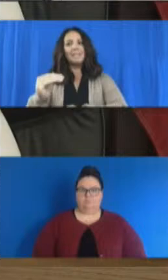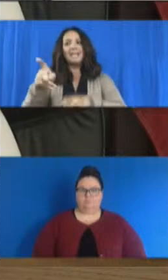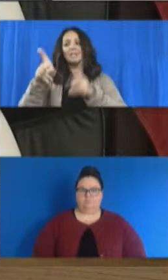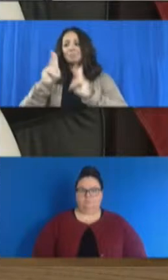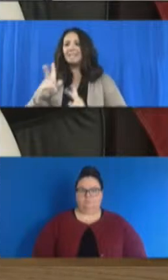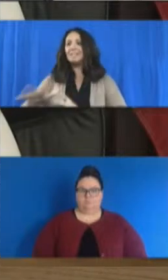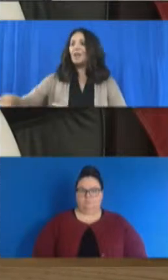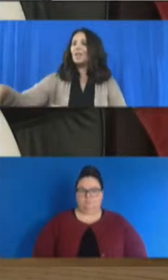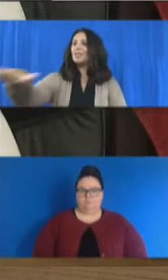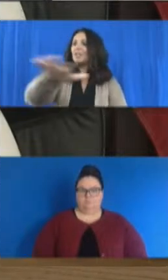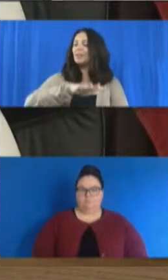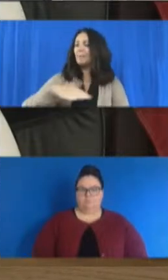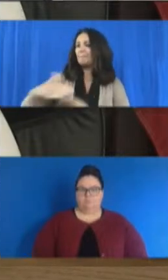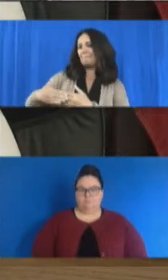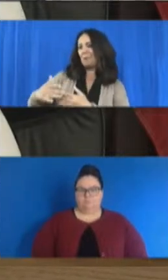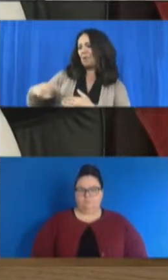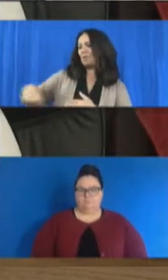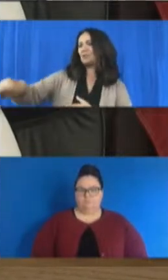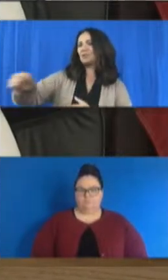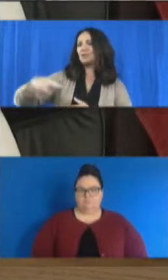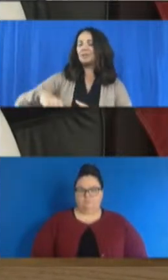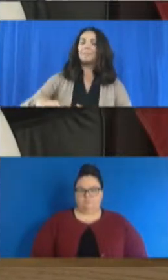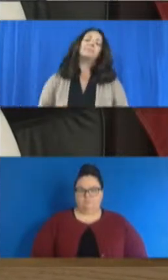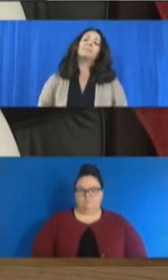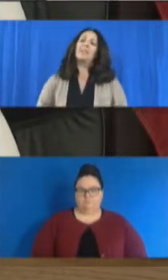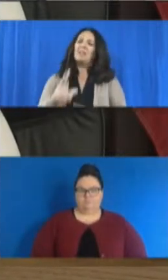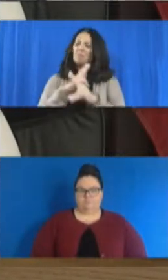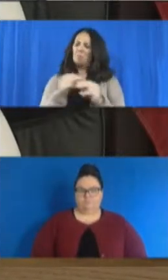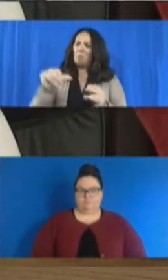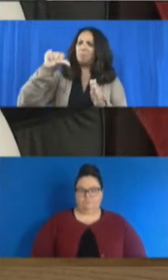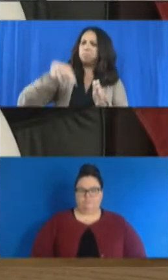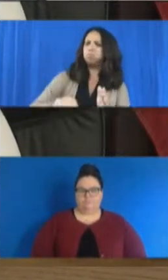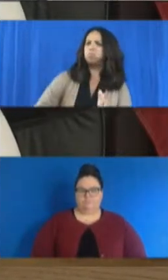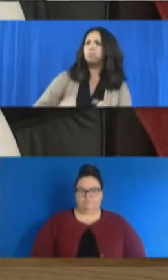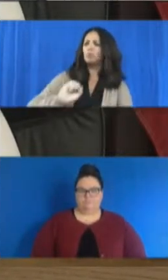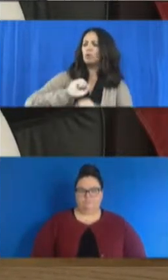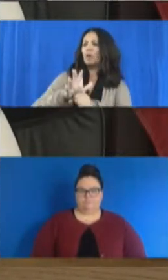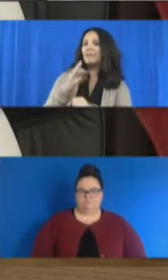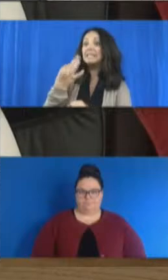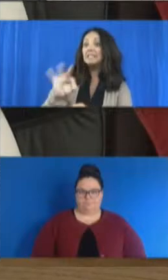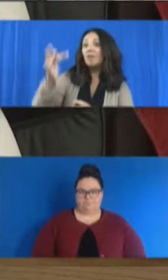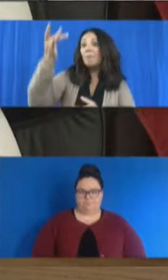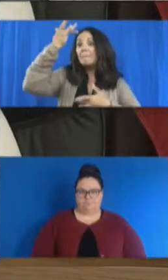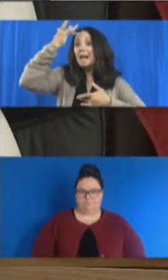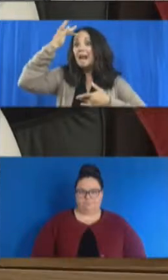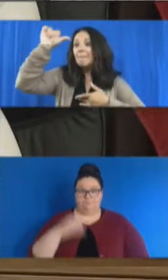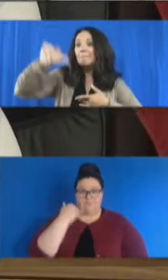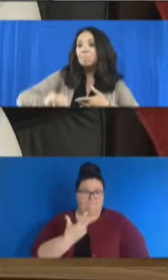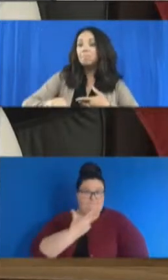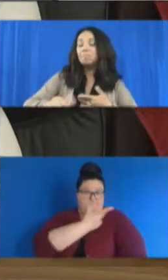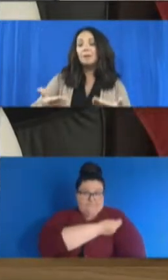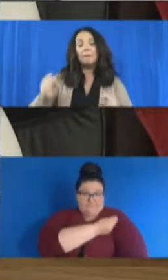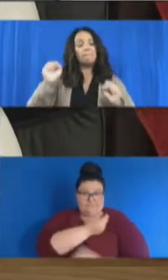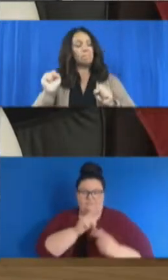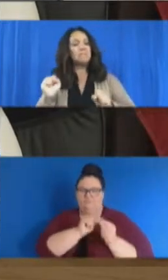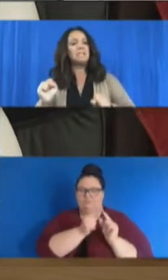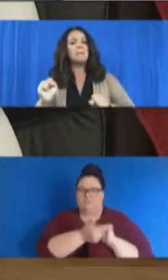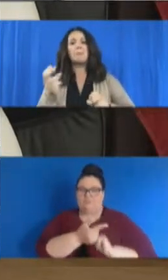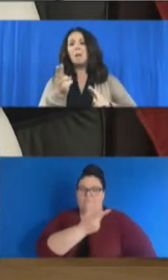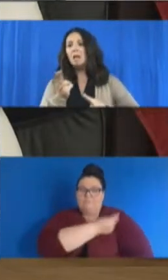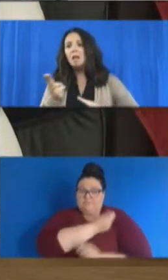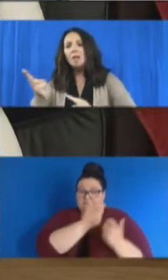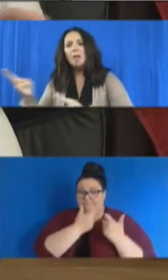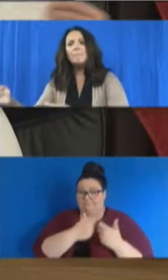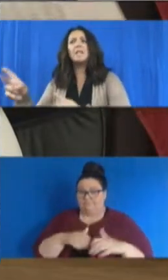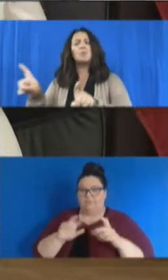données à notre disposition le prouvent. Au cours du dernier mois, nous avons accéléré nos efforts de vaccination et